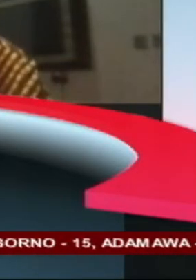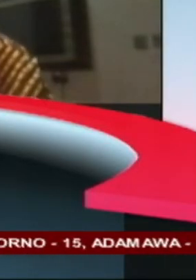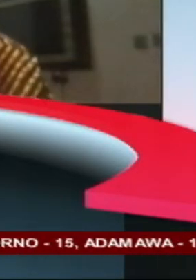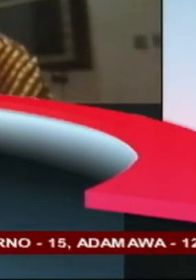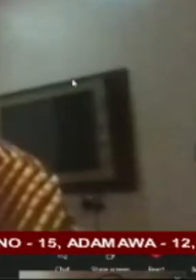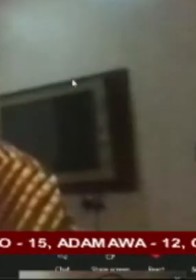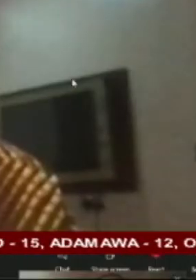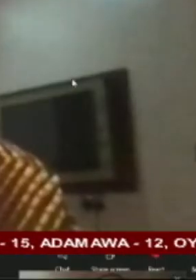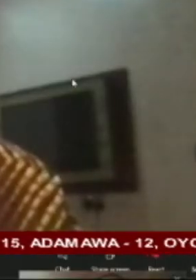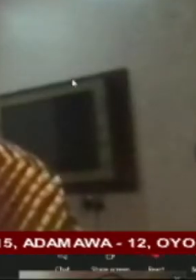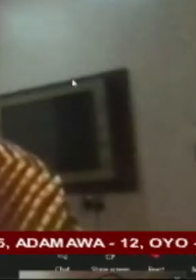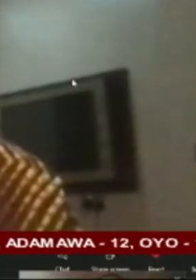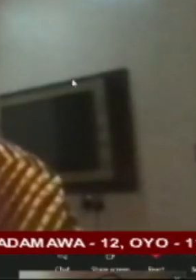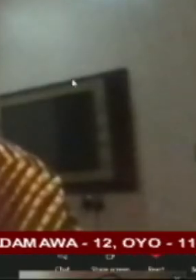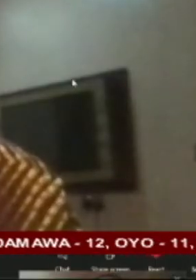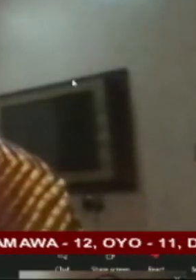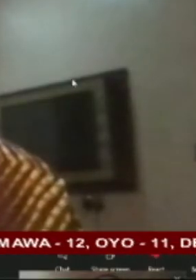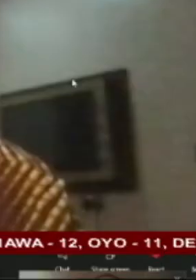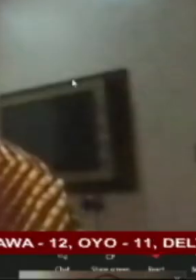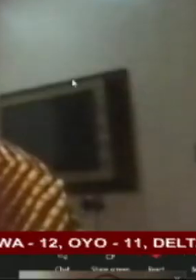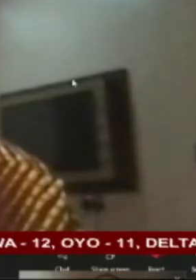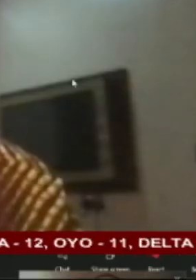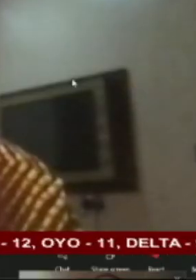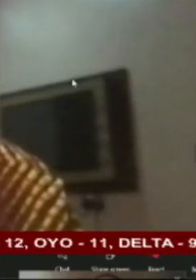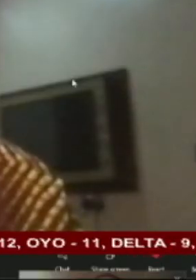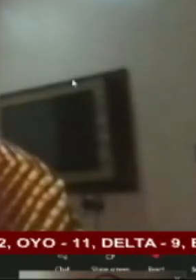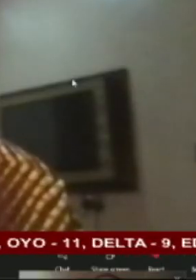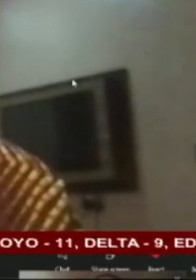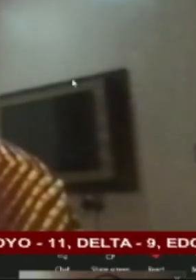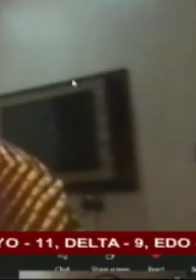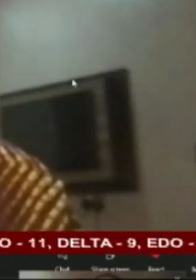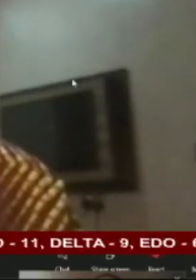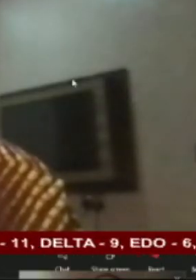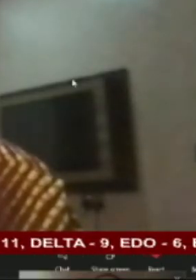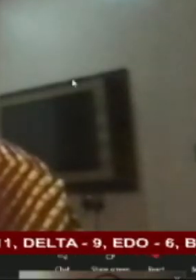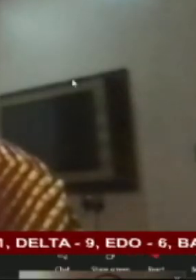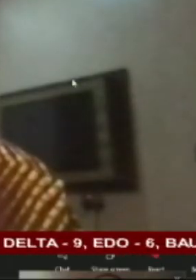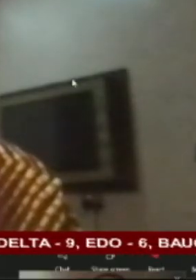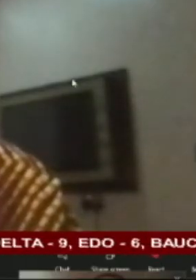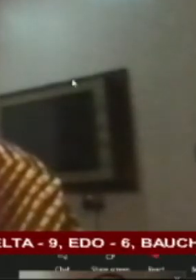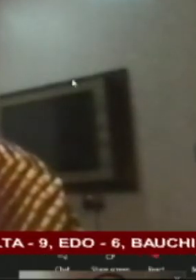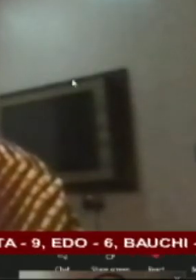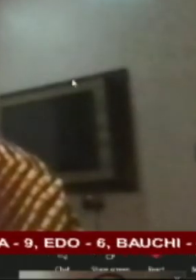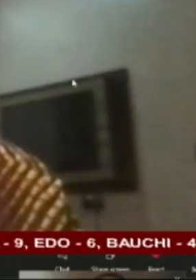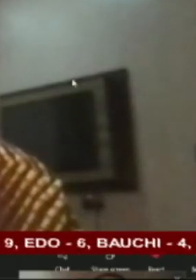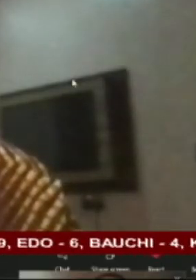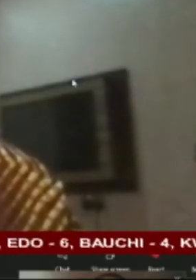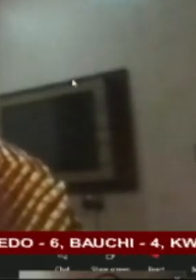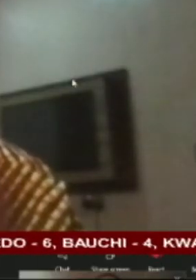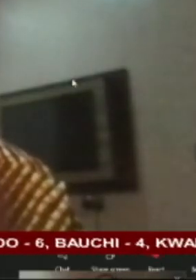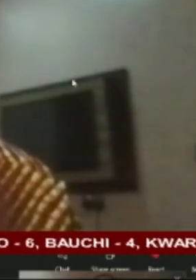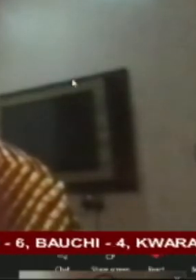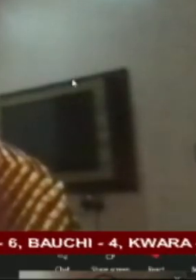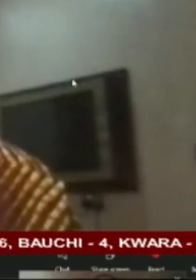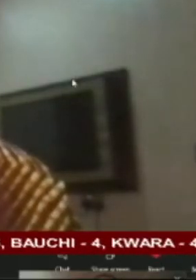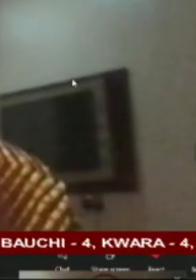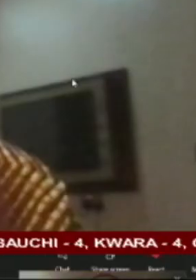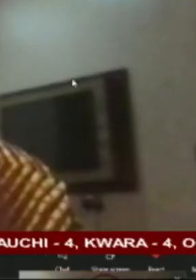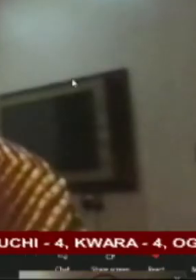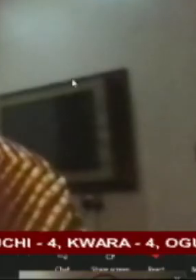Well, the project, when implemented, would have very direct impact and benefits for the Niger Delta and the nation, and